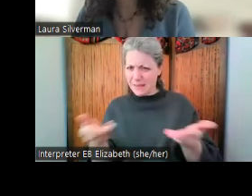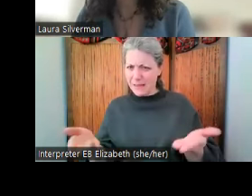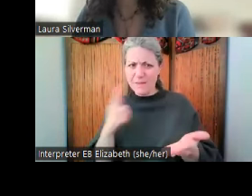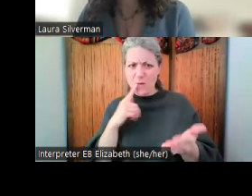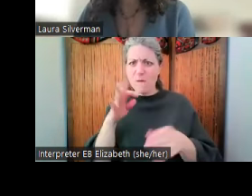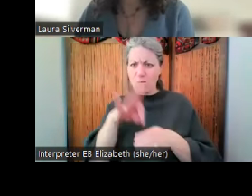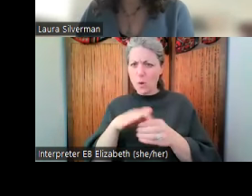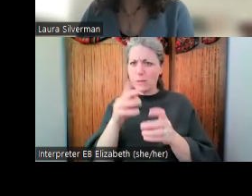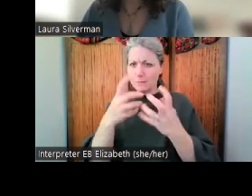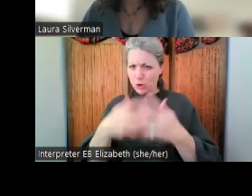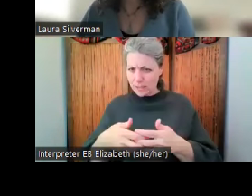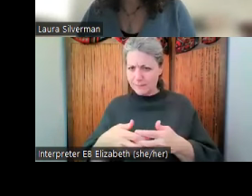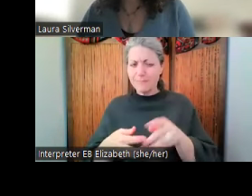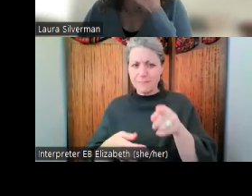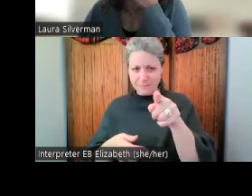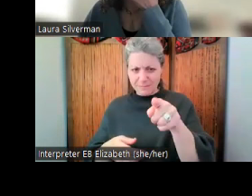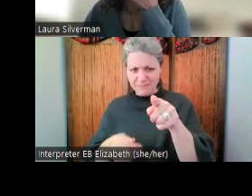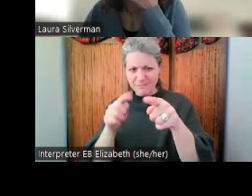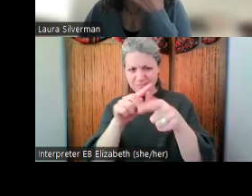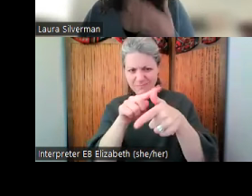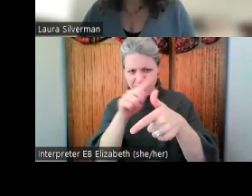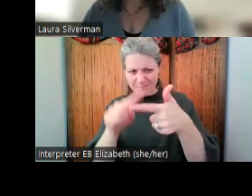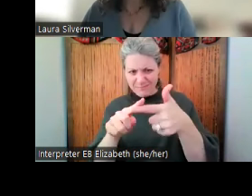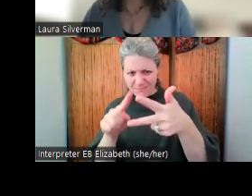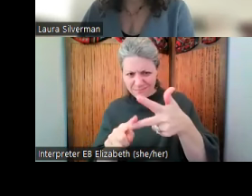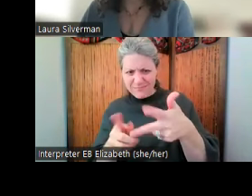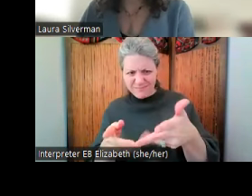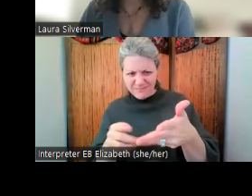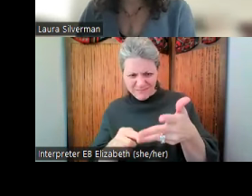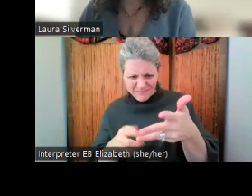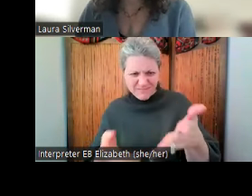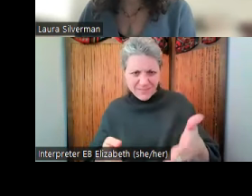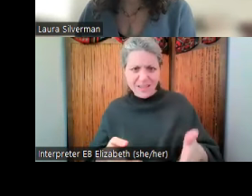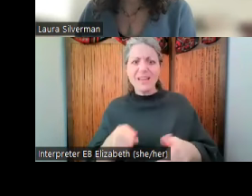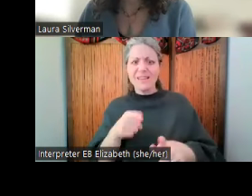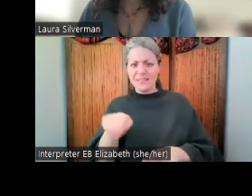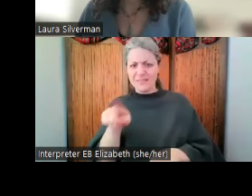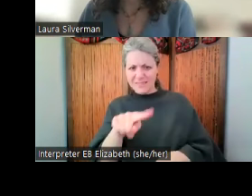basically, examples of how these machines provide